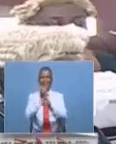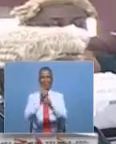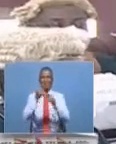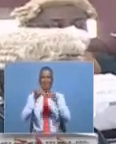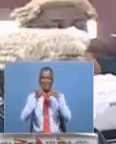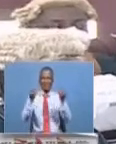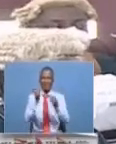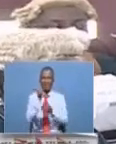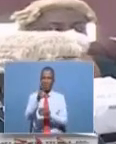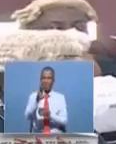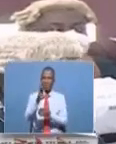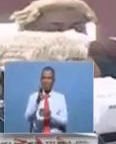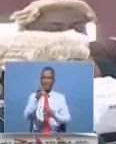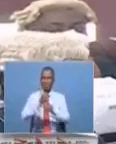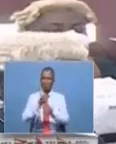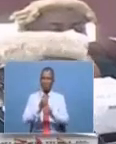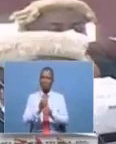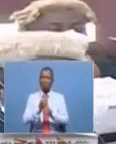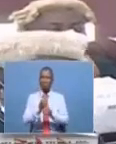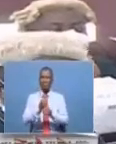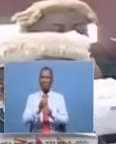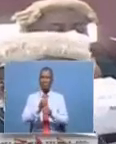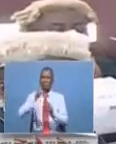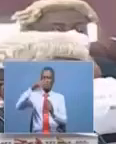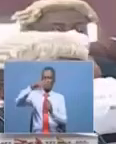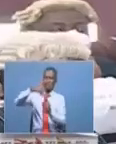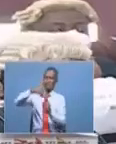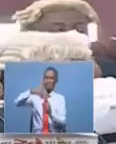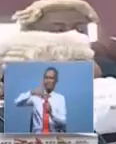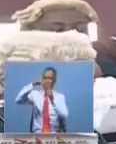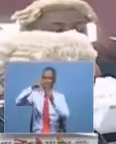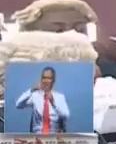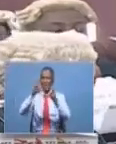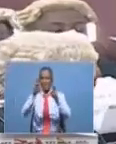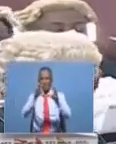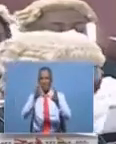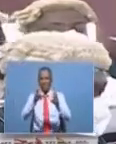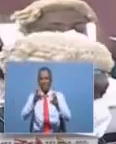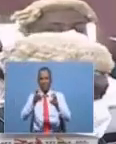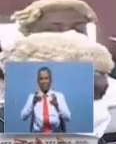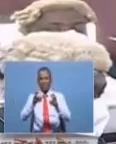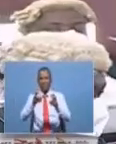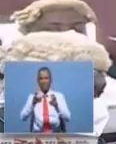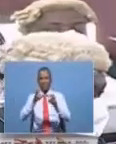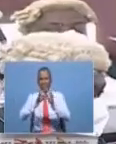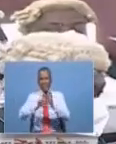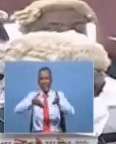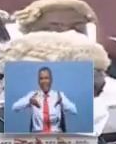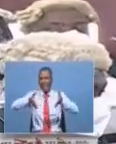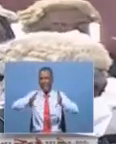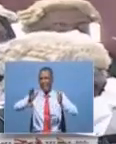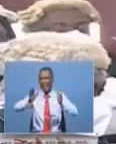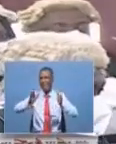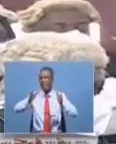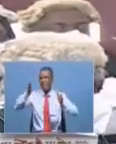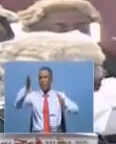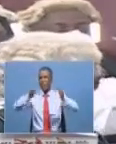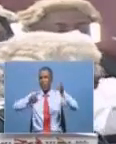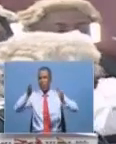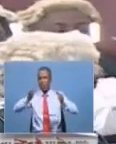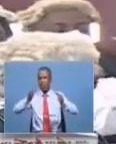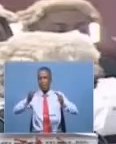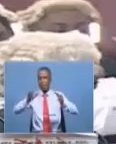or constitute exceptional circumstances to warrant this court